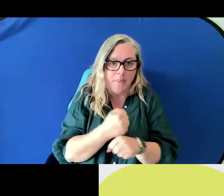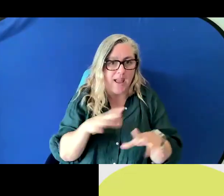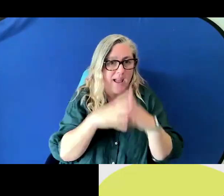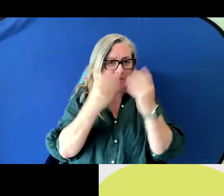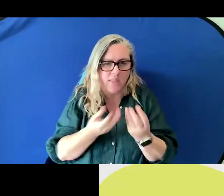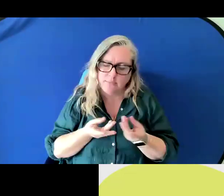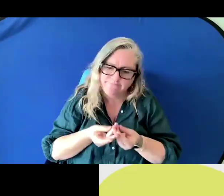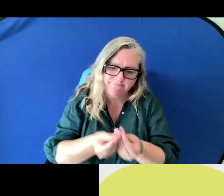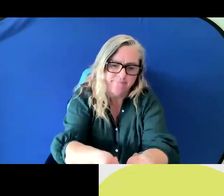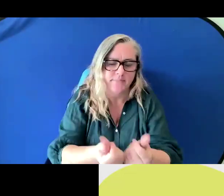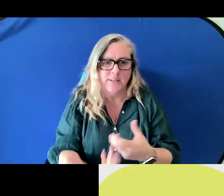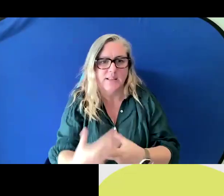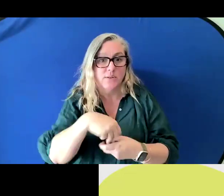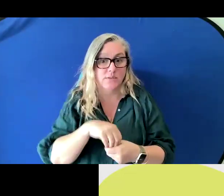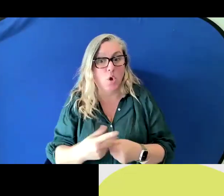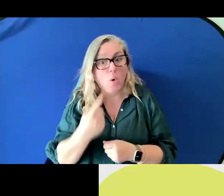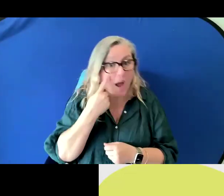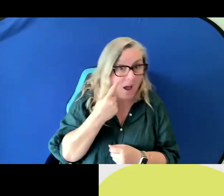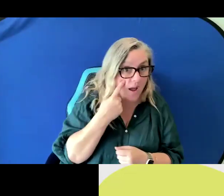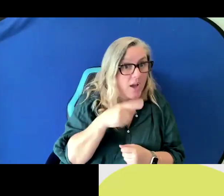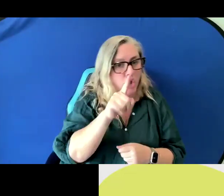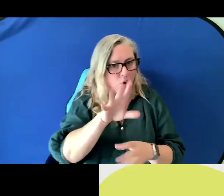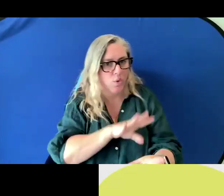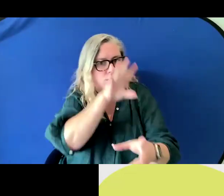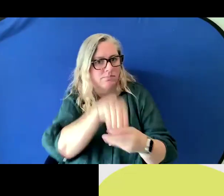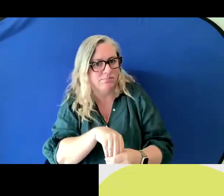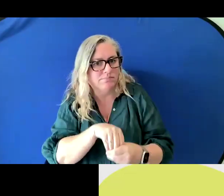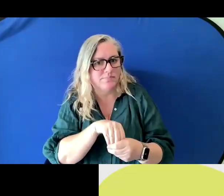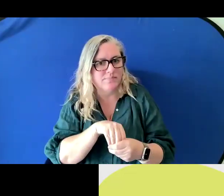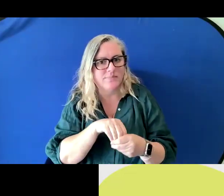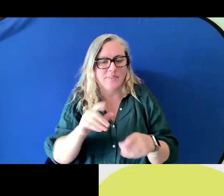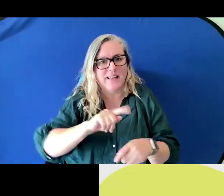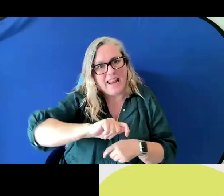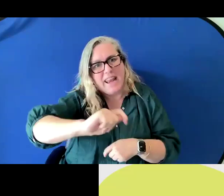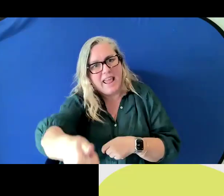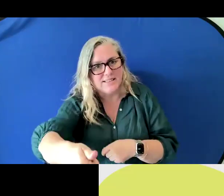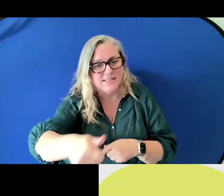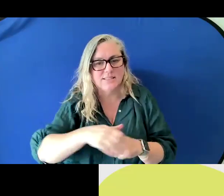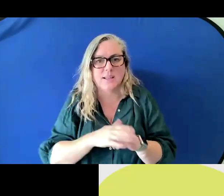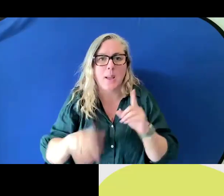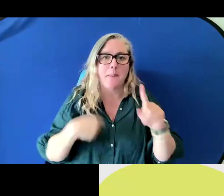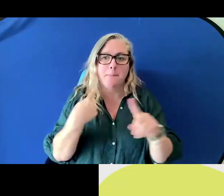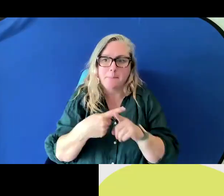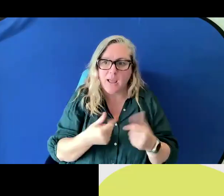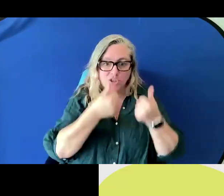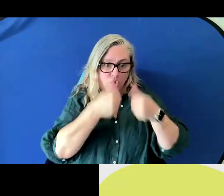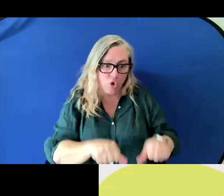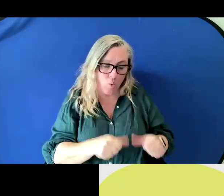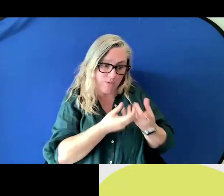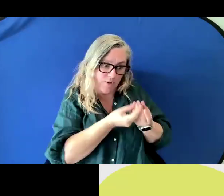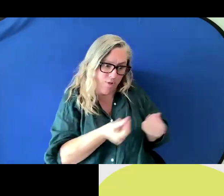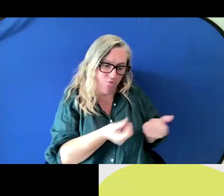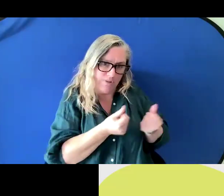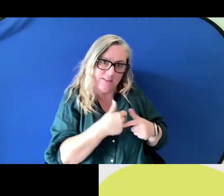everyone. Keep an eye out for opportunities to be involved in future waves, and please also utilise and share the full suite of